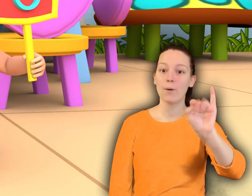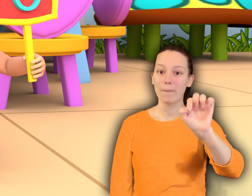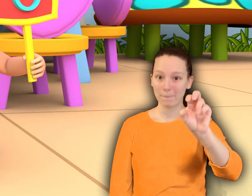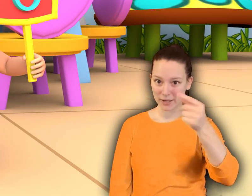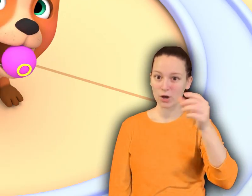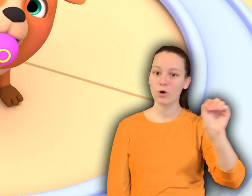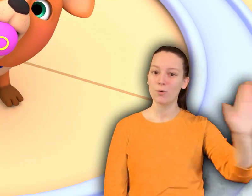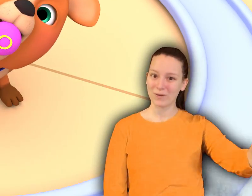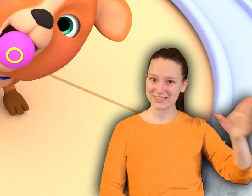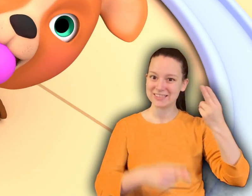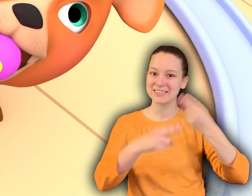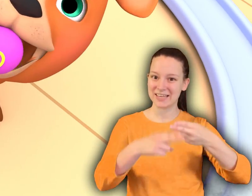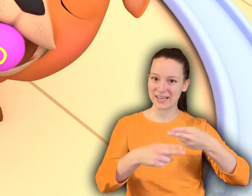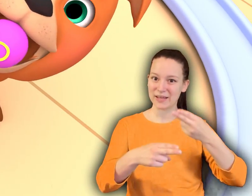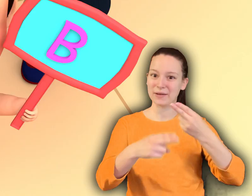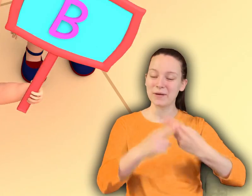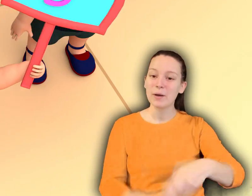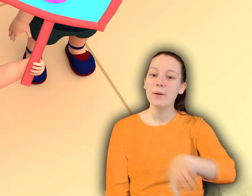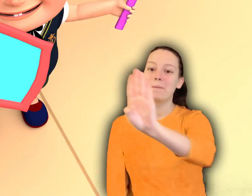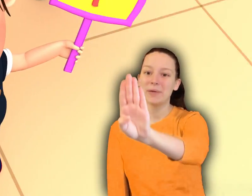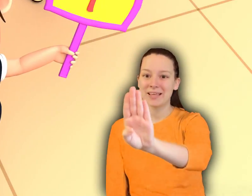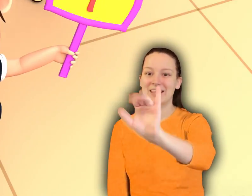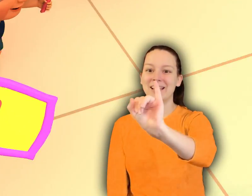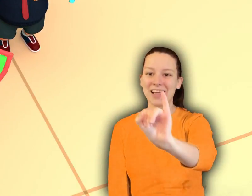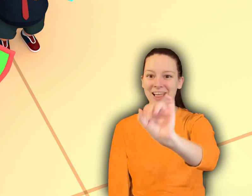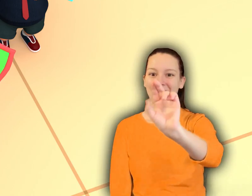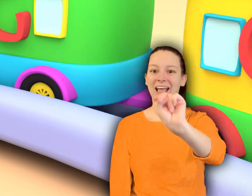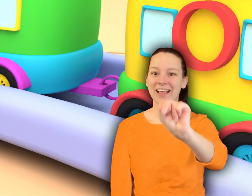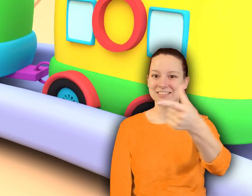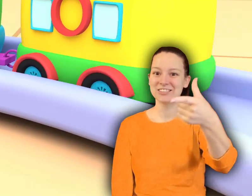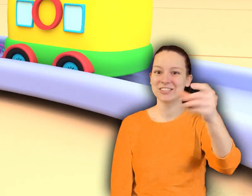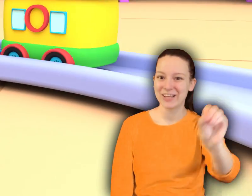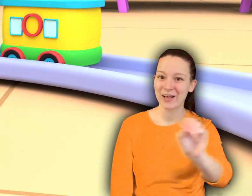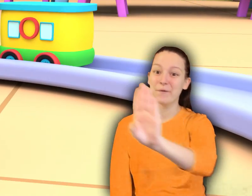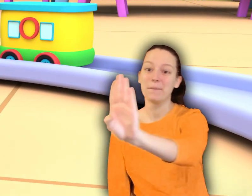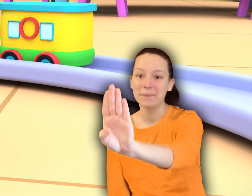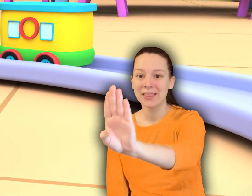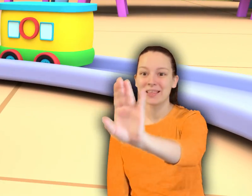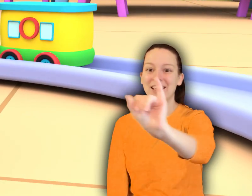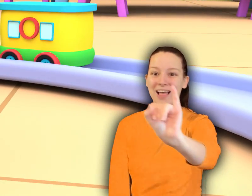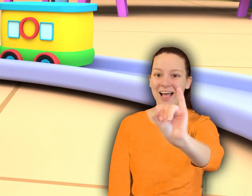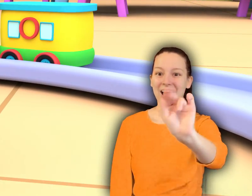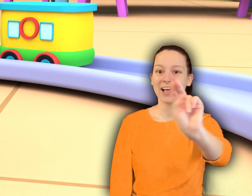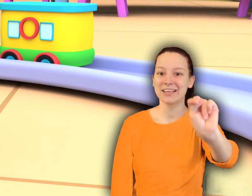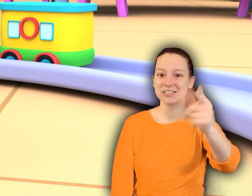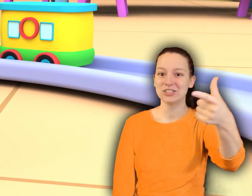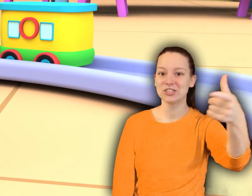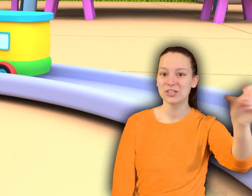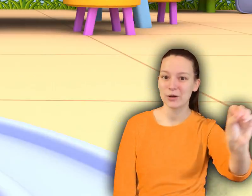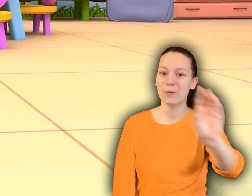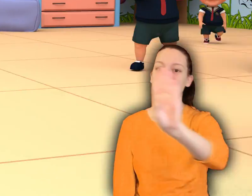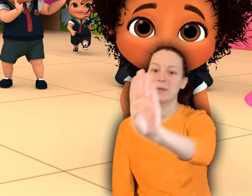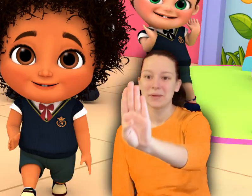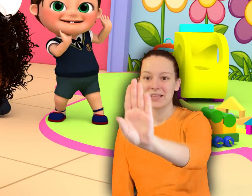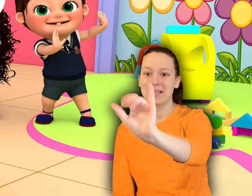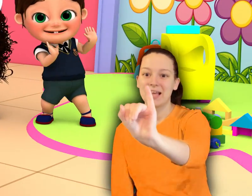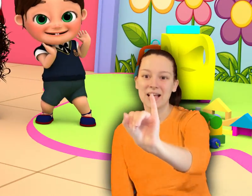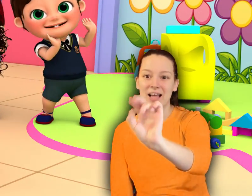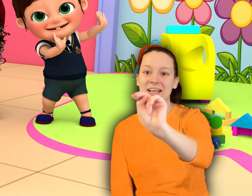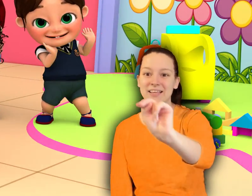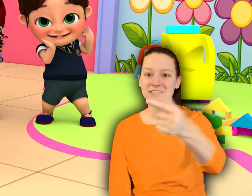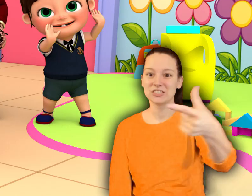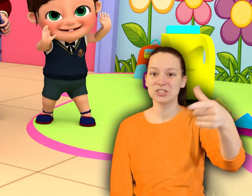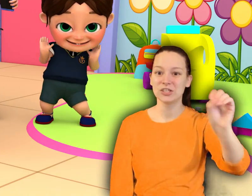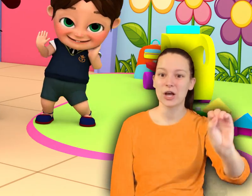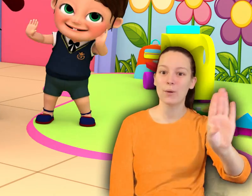n g o and thinkle was his name b i n g o b i n g o